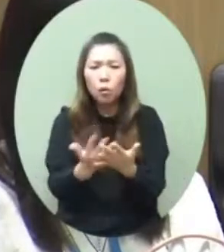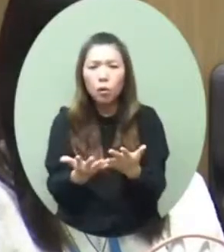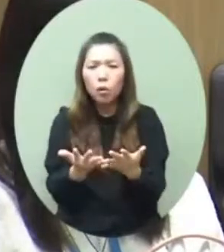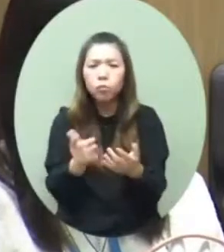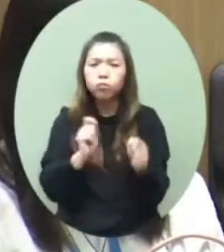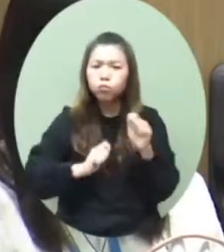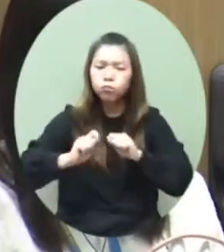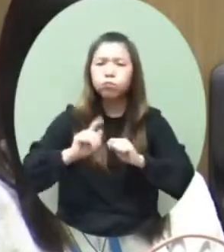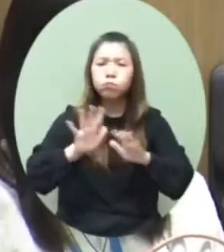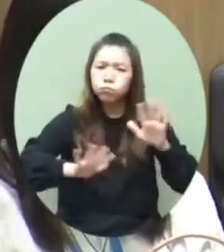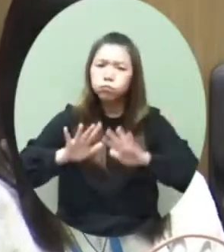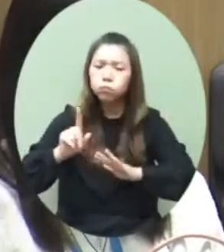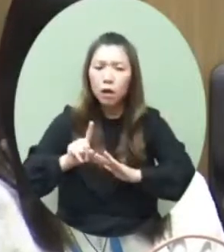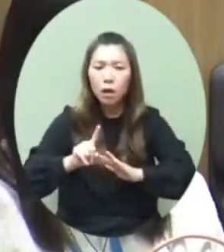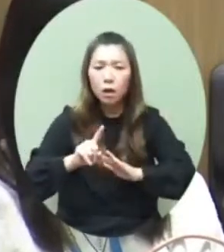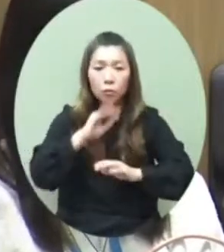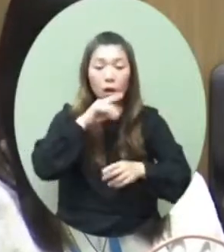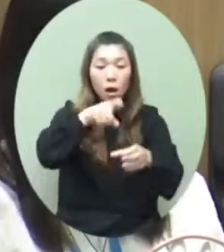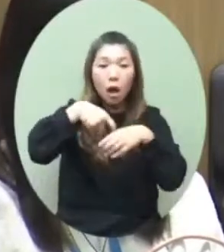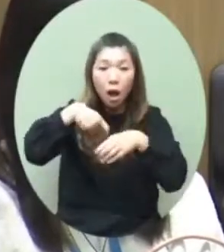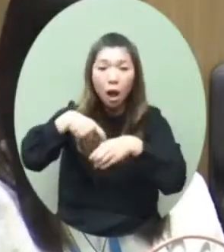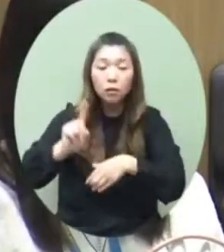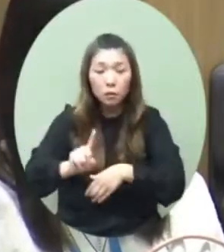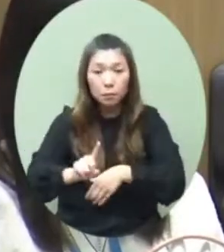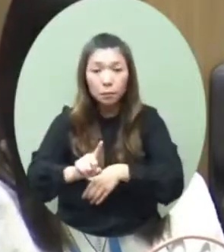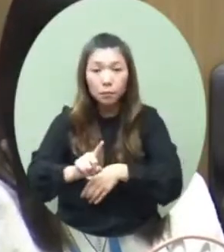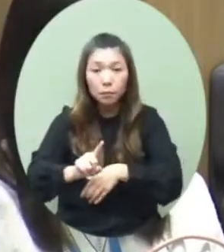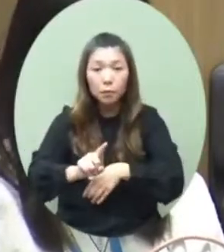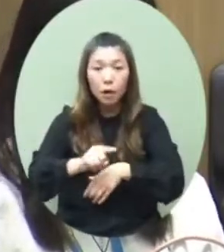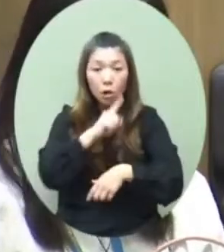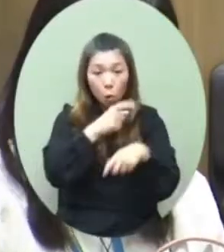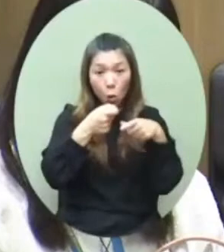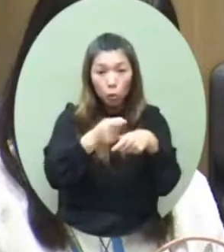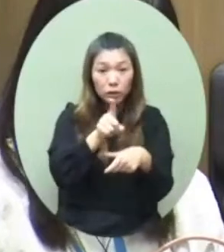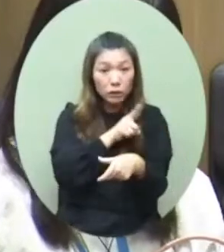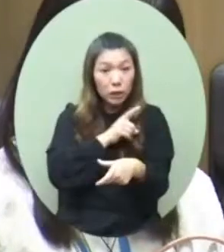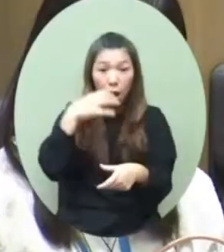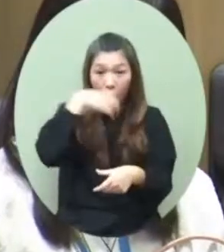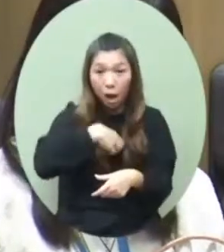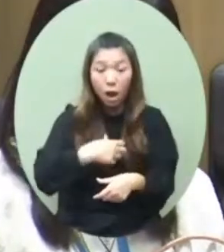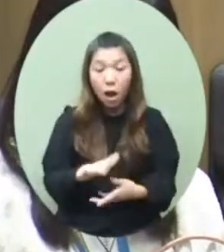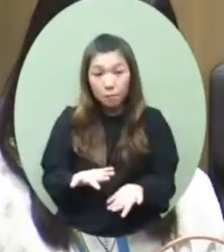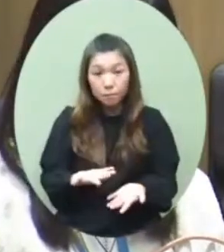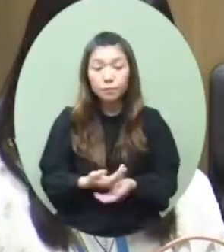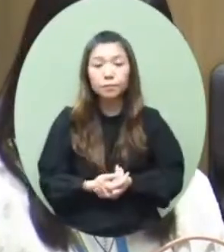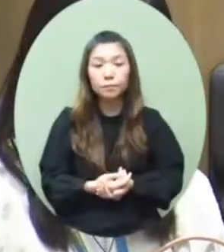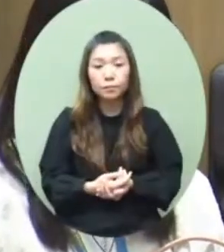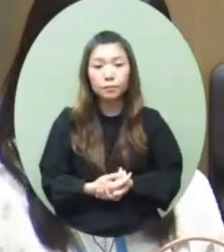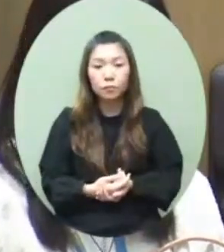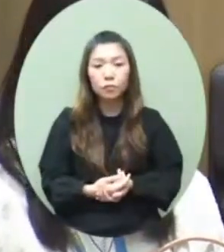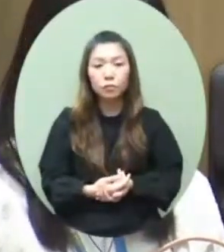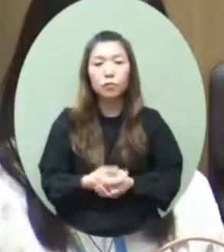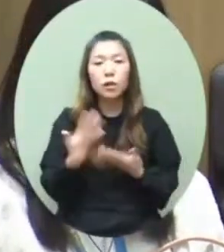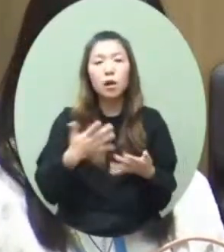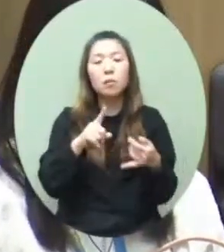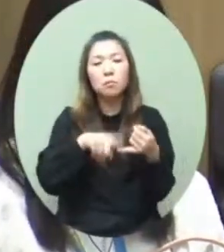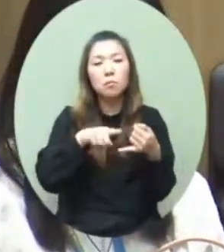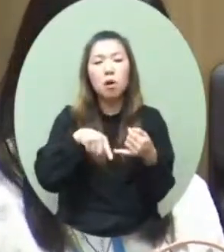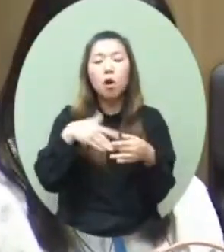spent on the campaign. Now, how will the money be spent as far as the operations are concerned?